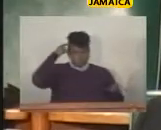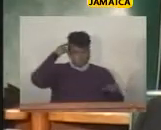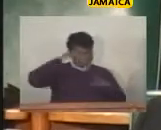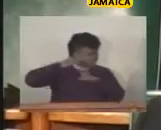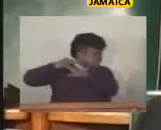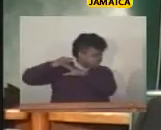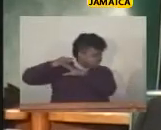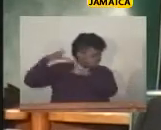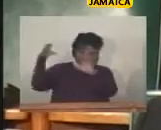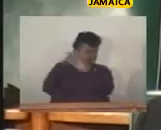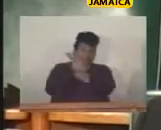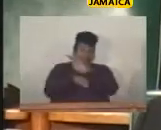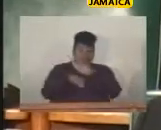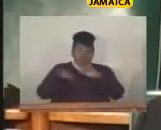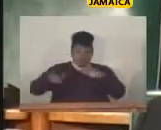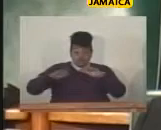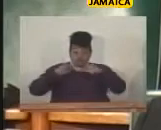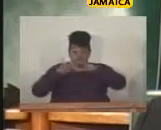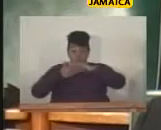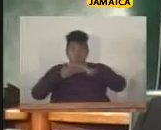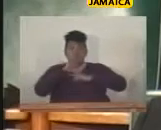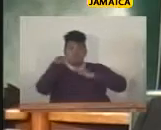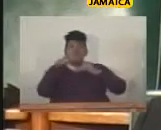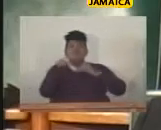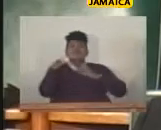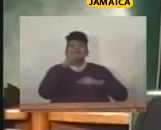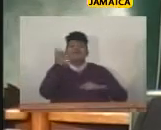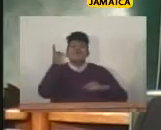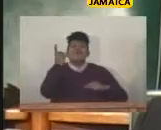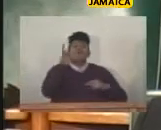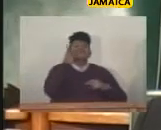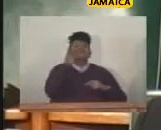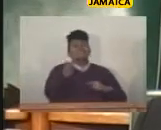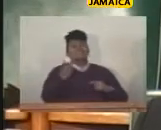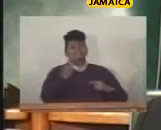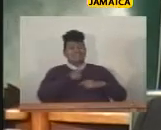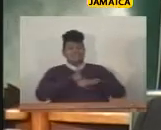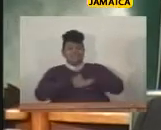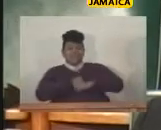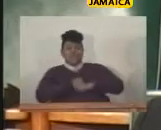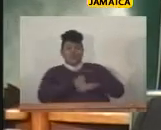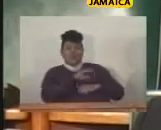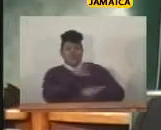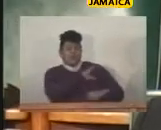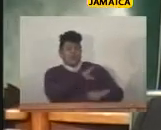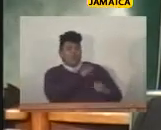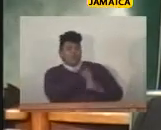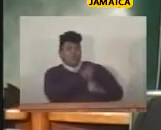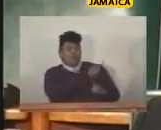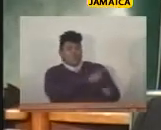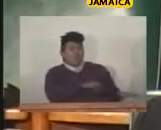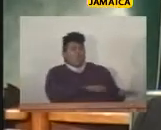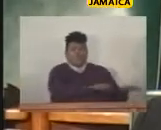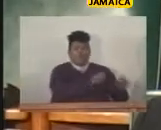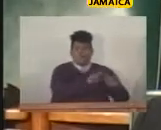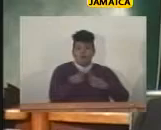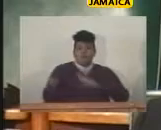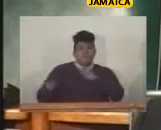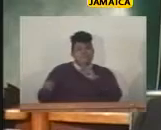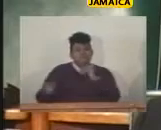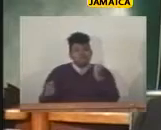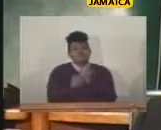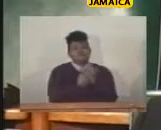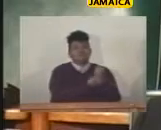against crime in this country, when they not only see the security forces acting, but the people